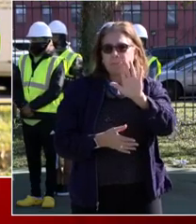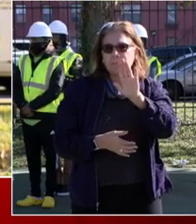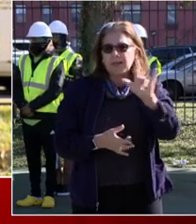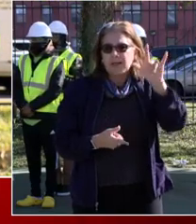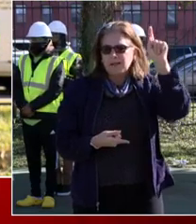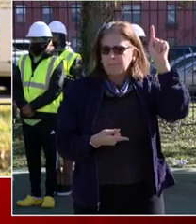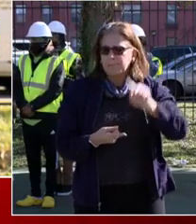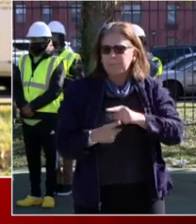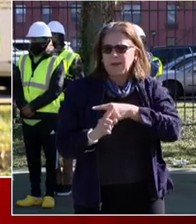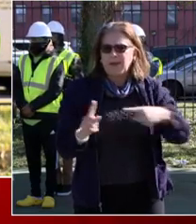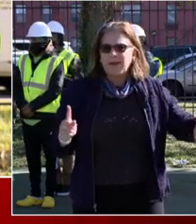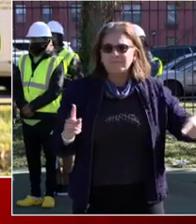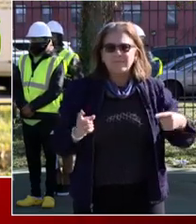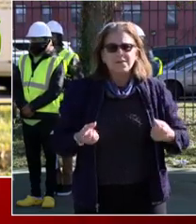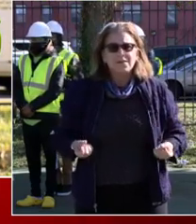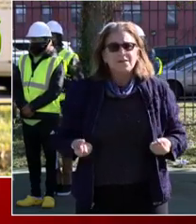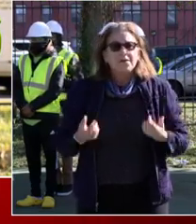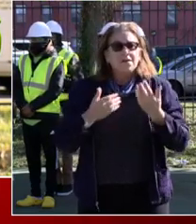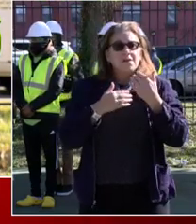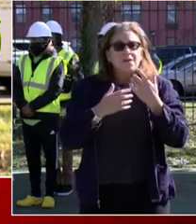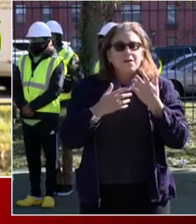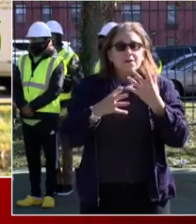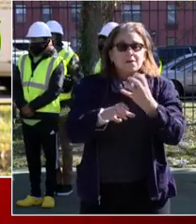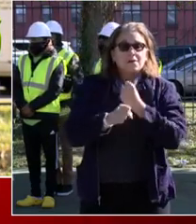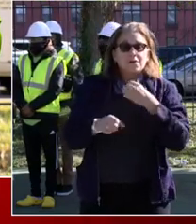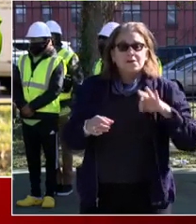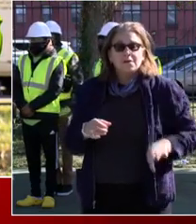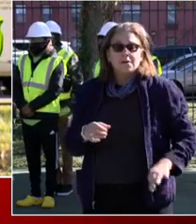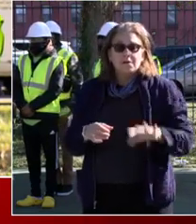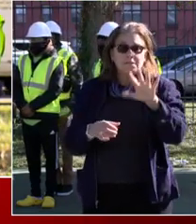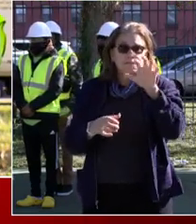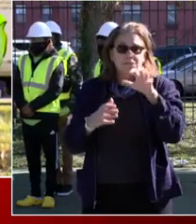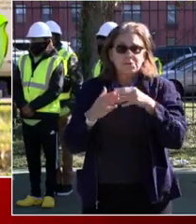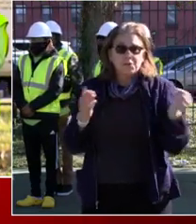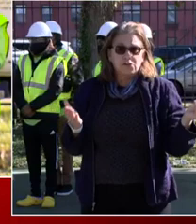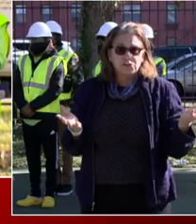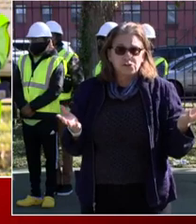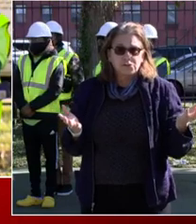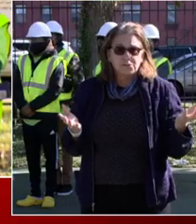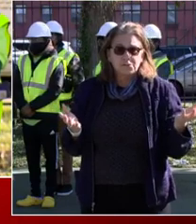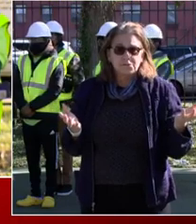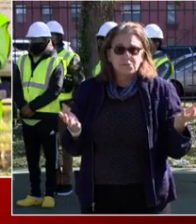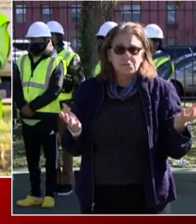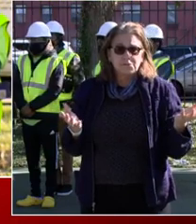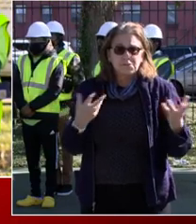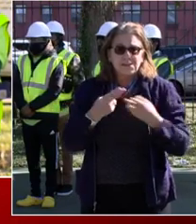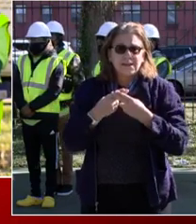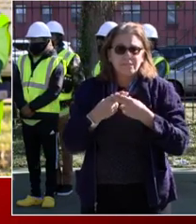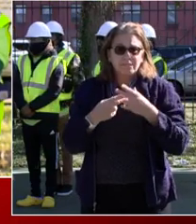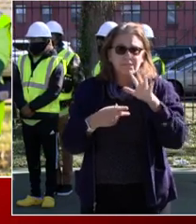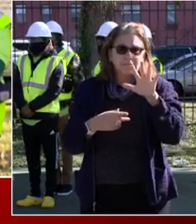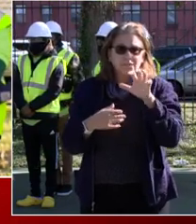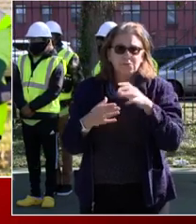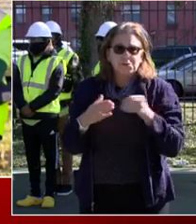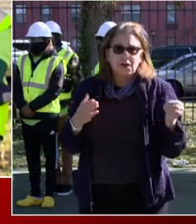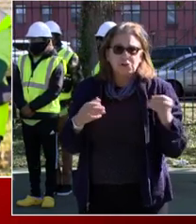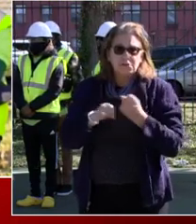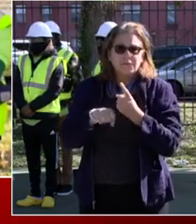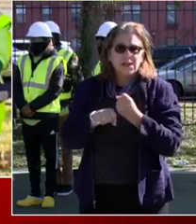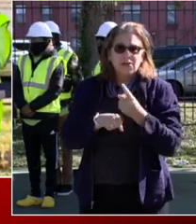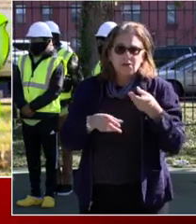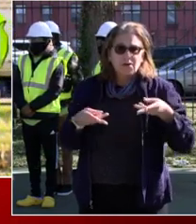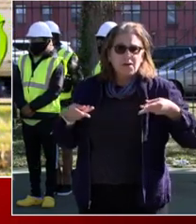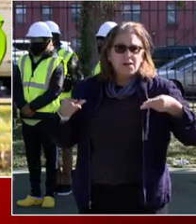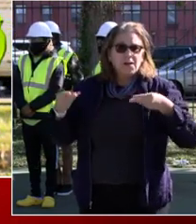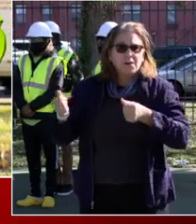to $500. So that's a great thing to do through our office on Latino First. The only thing that you have to do is to